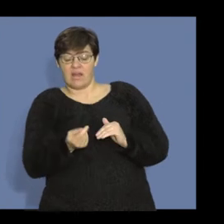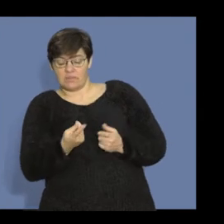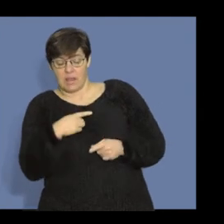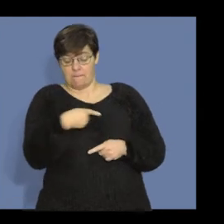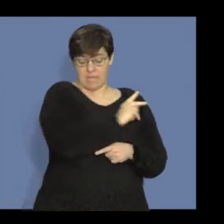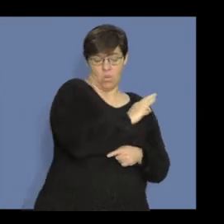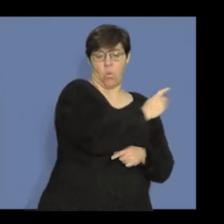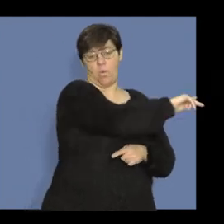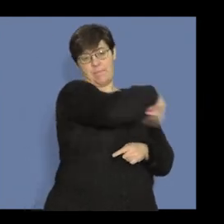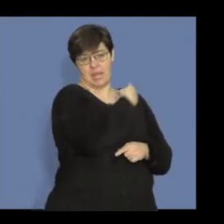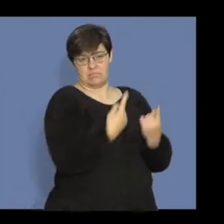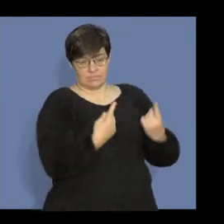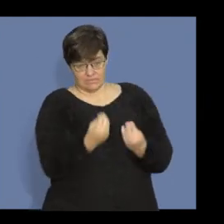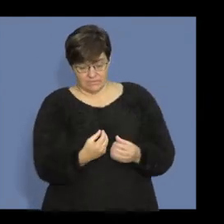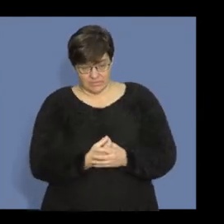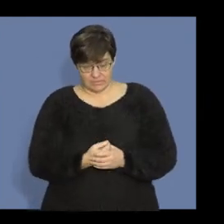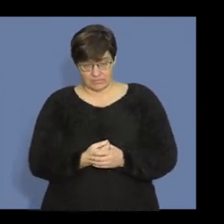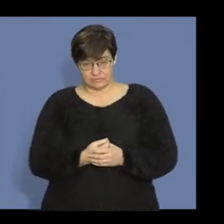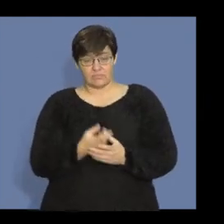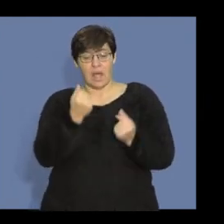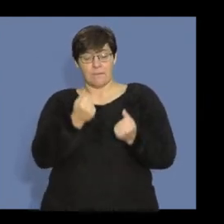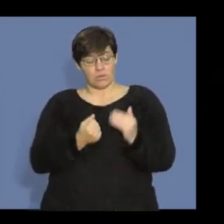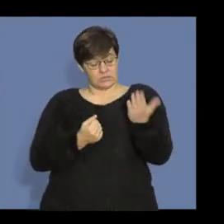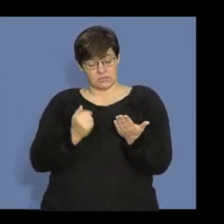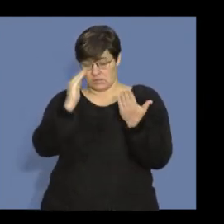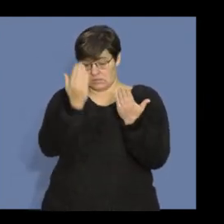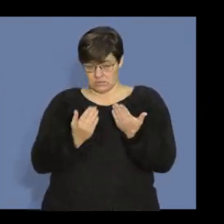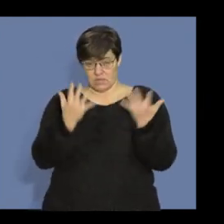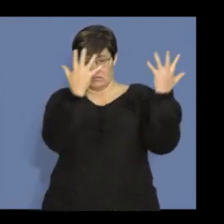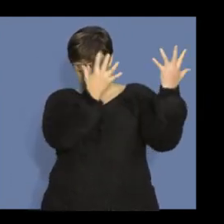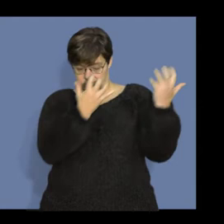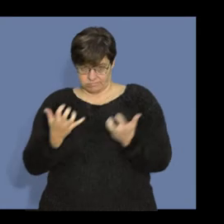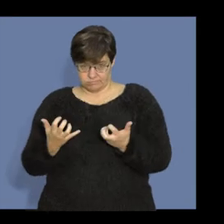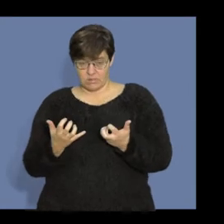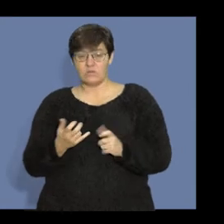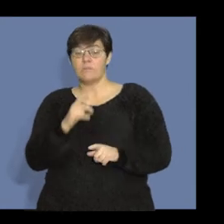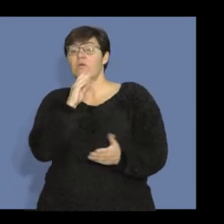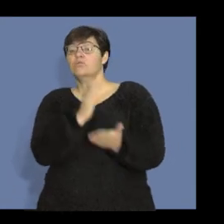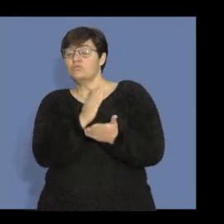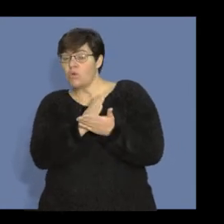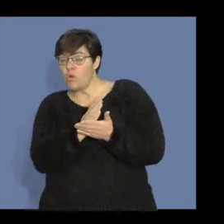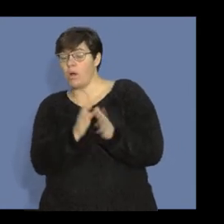All the amounts on the VAT return should be recalculated to ensure that it is